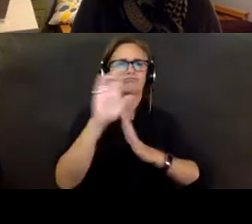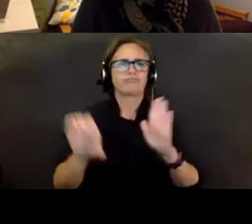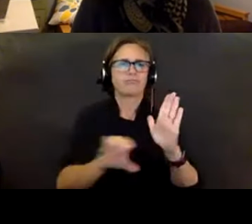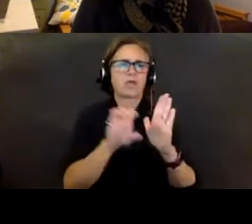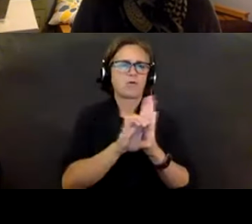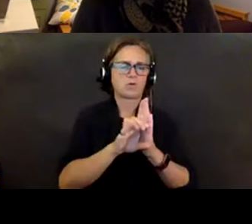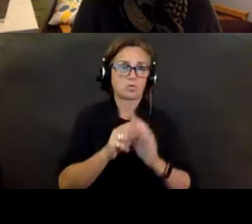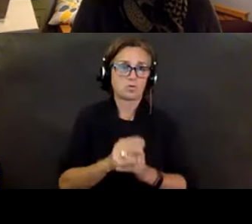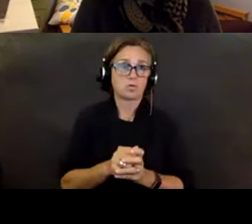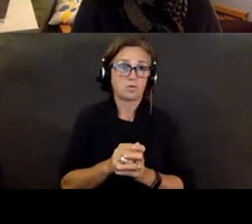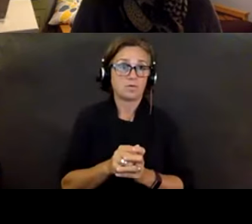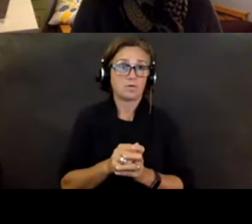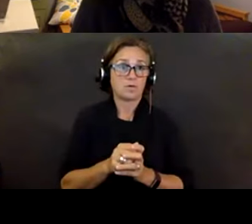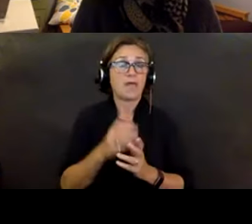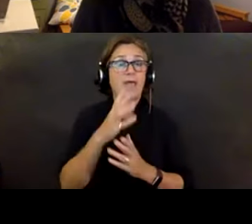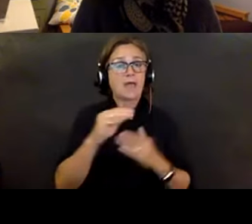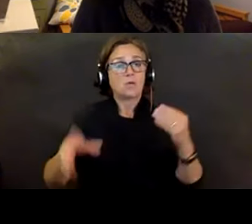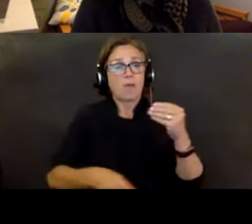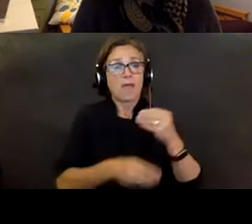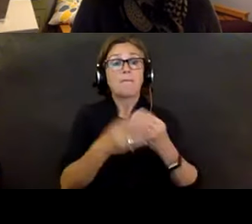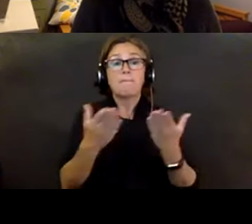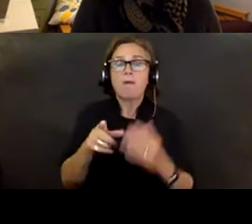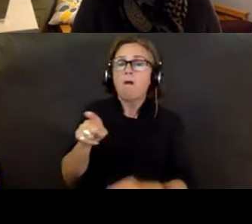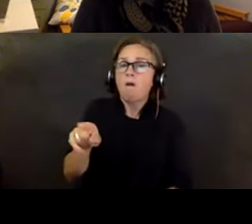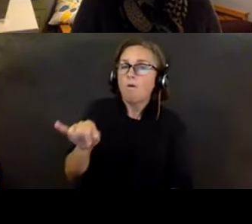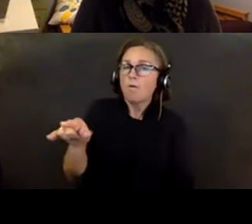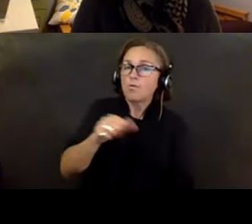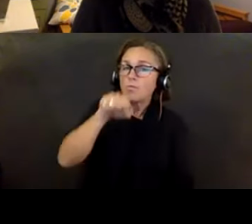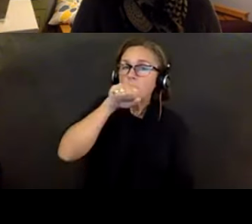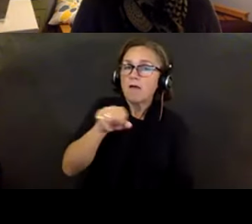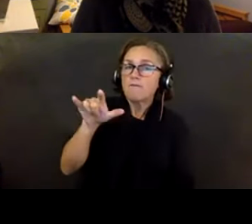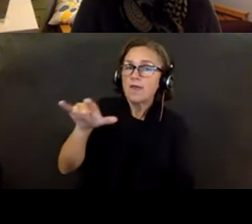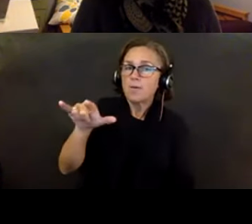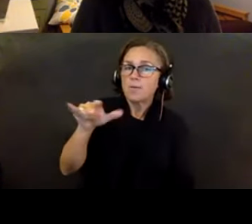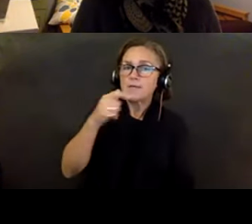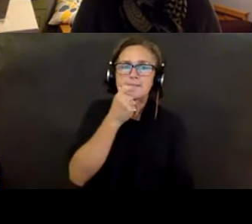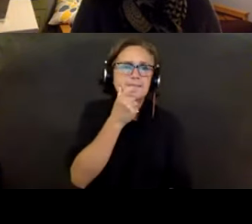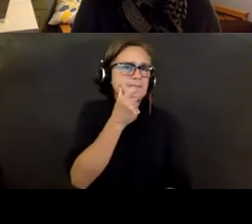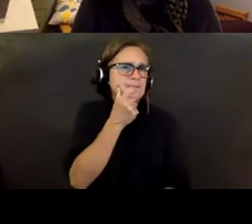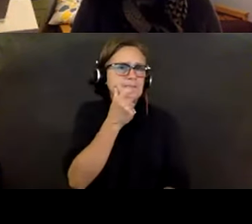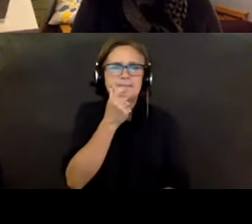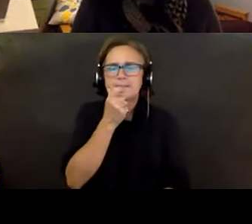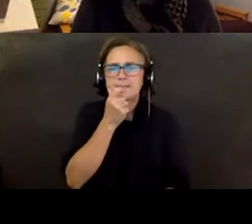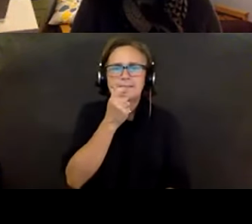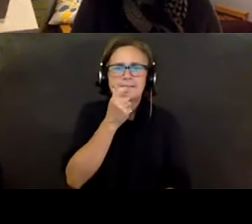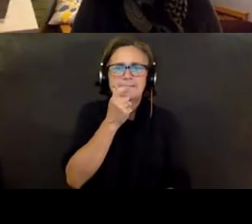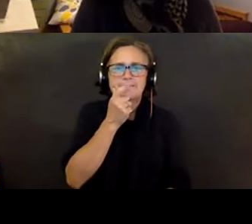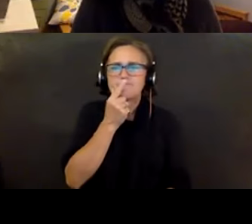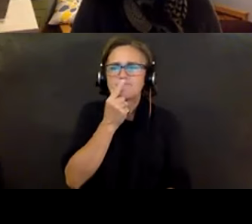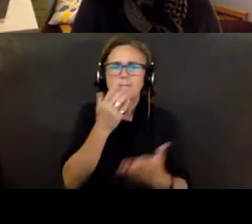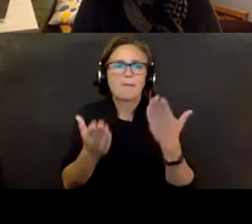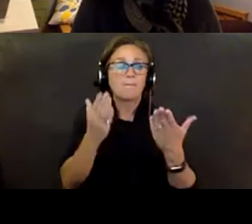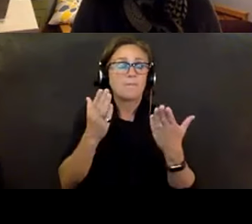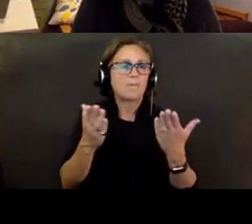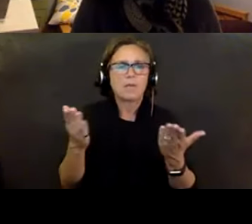book, your child likes airplanes, right? So it can't just be the Black kid who likes airplanes. It could be a Latinx kid